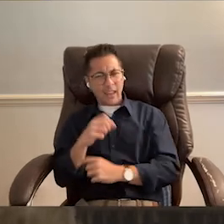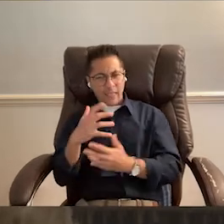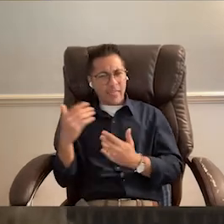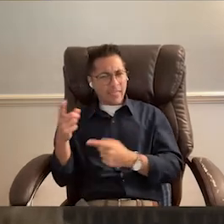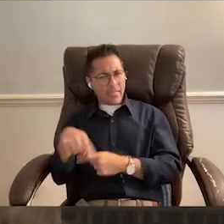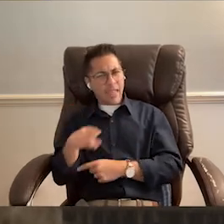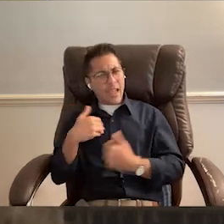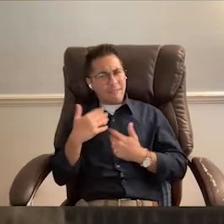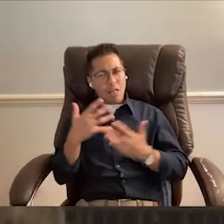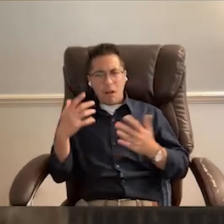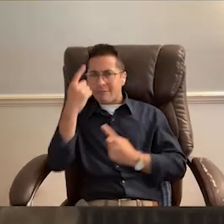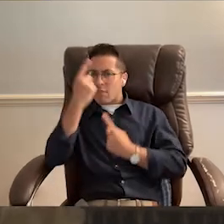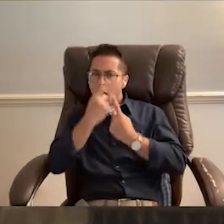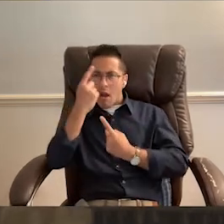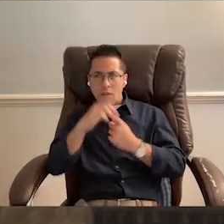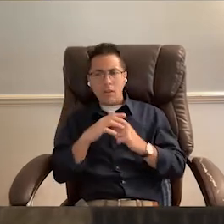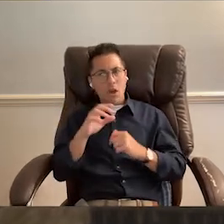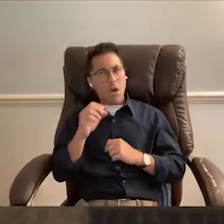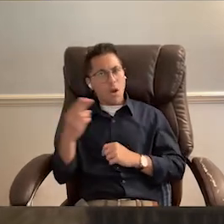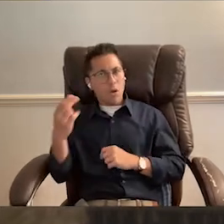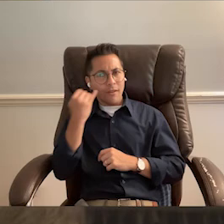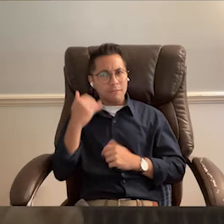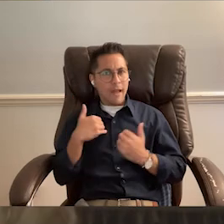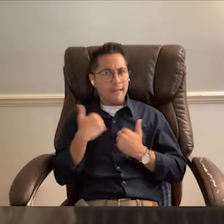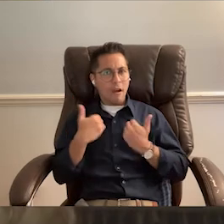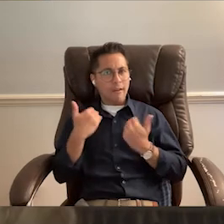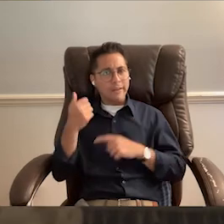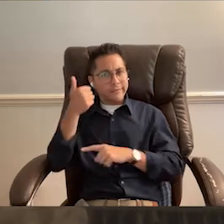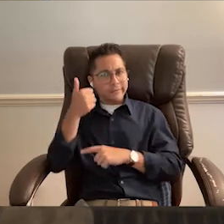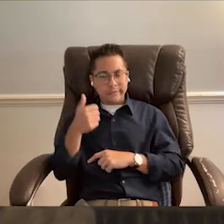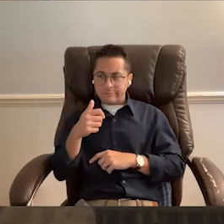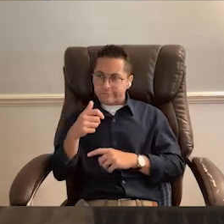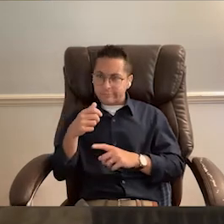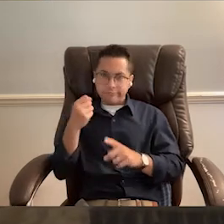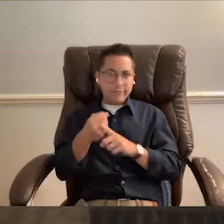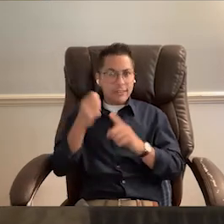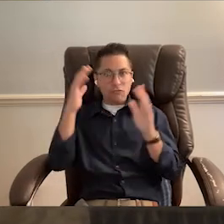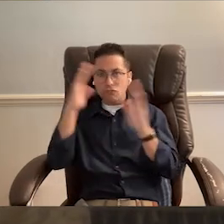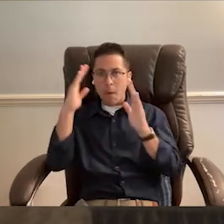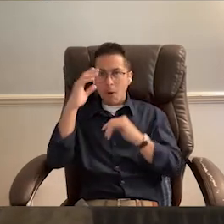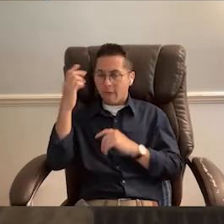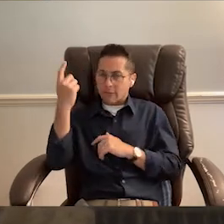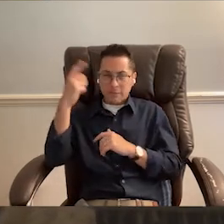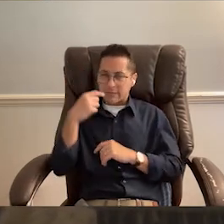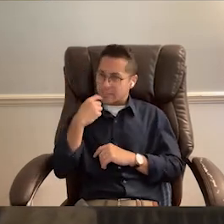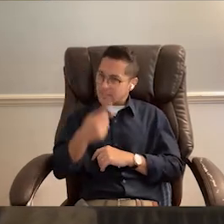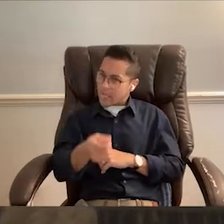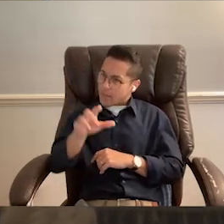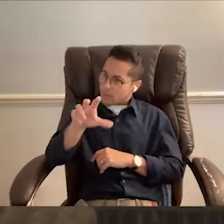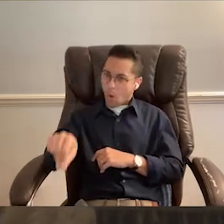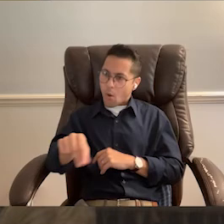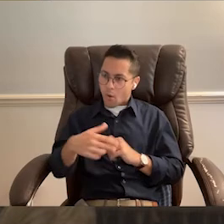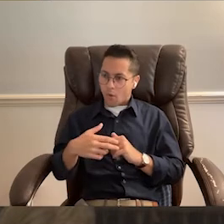never done Yeah, they have a lot of thoughts that, like, oh, if my youngest